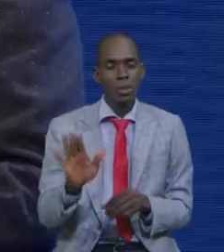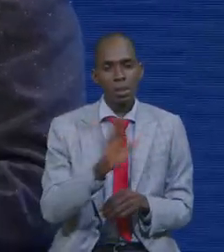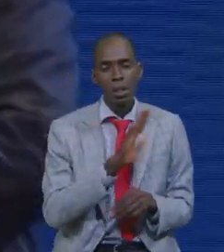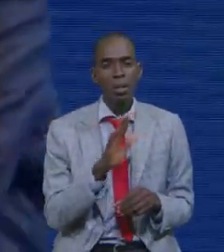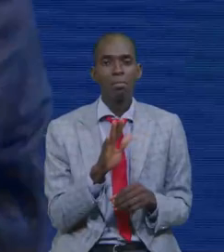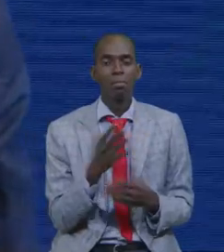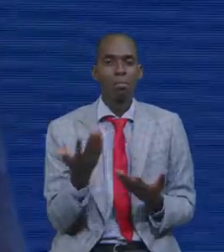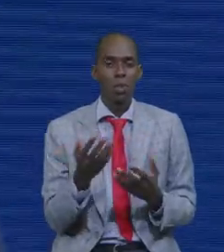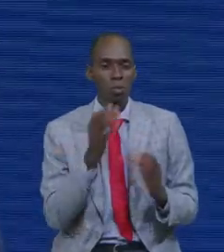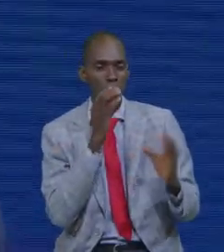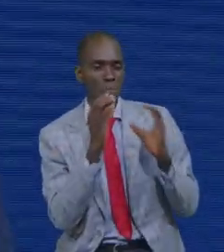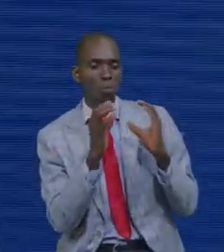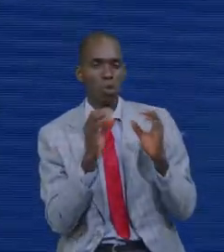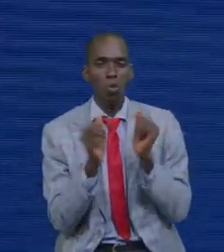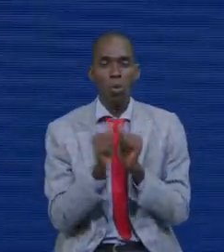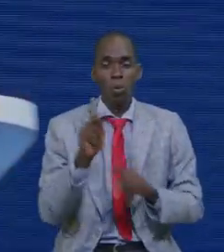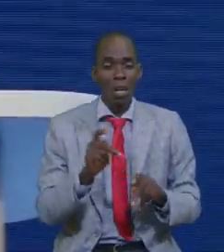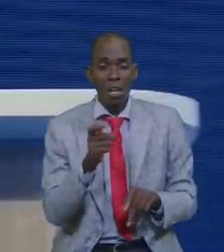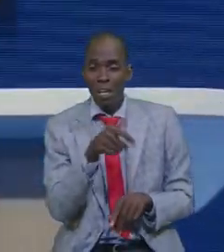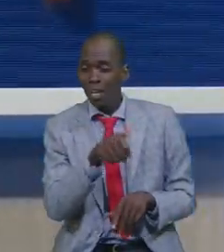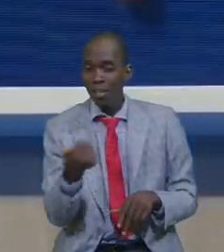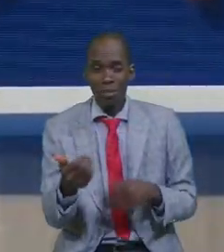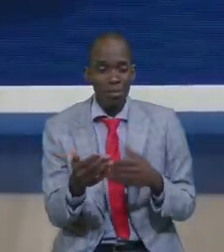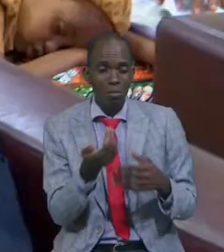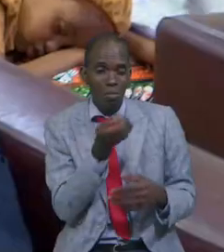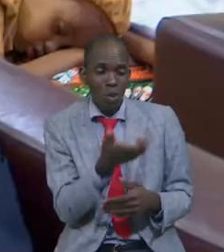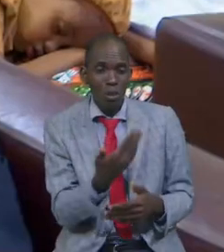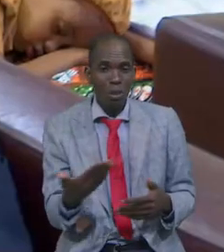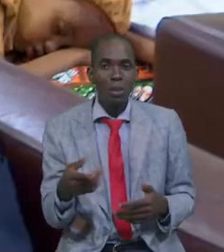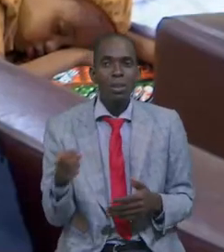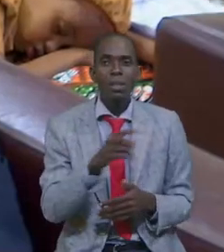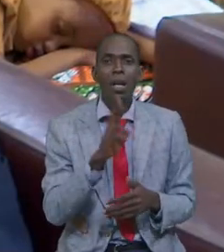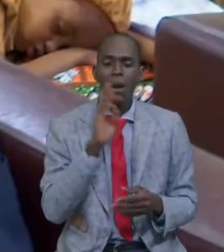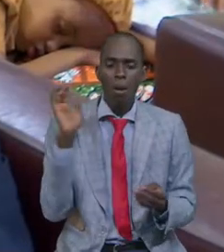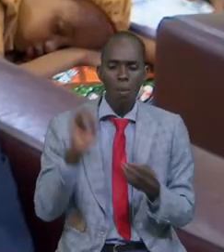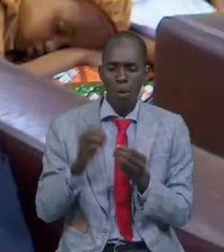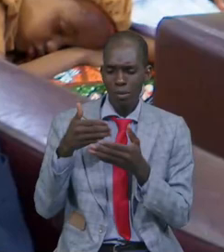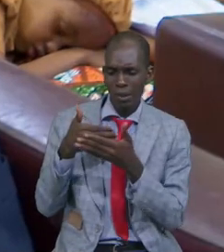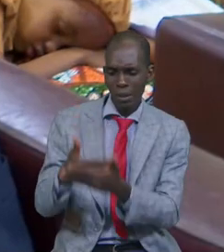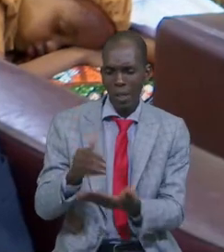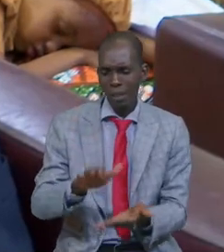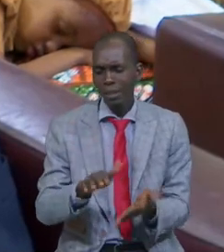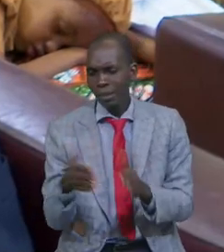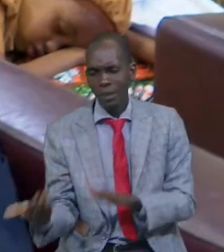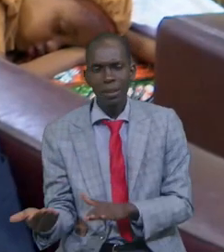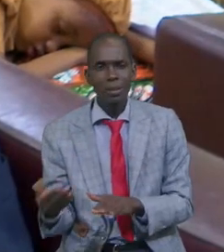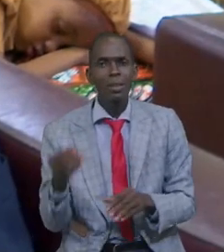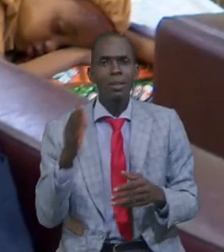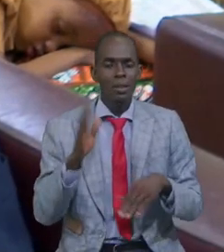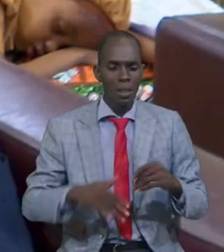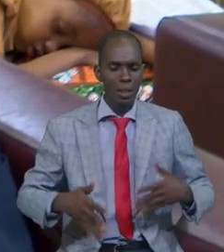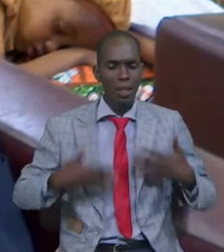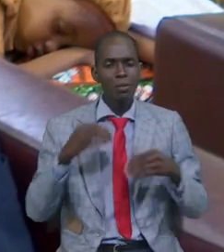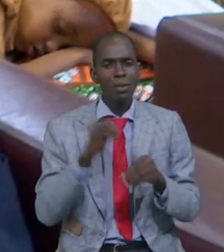with people. Any little thing that happens, they are nearer death in the words of their mouth than they